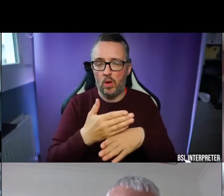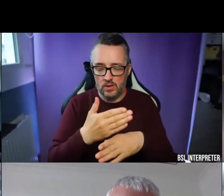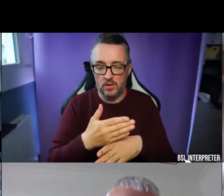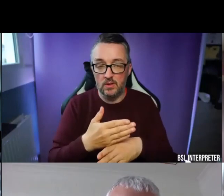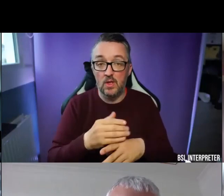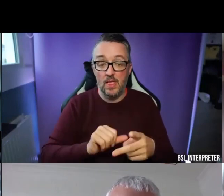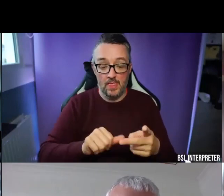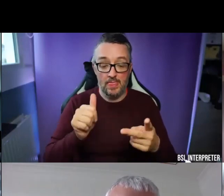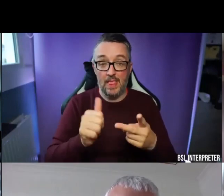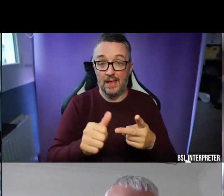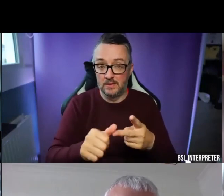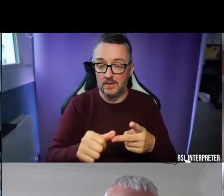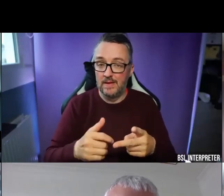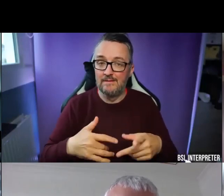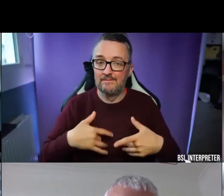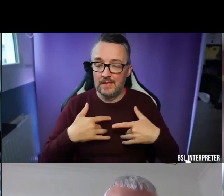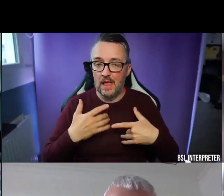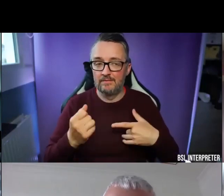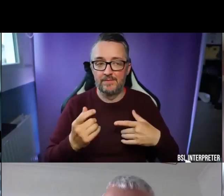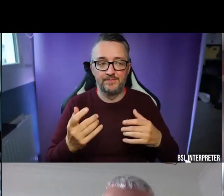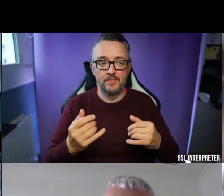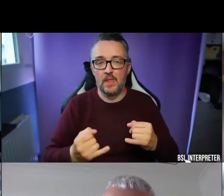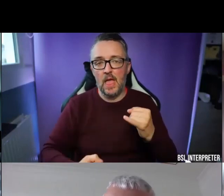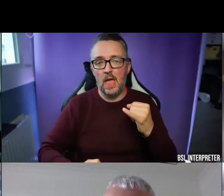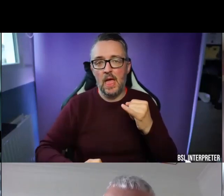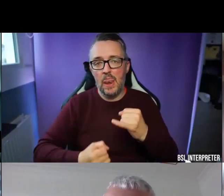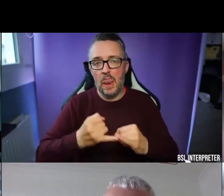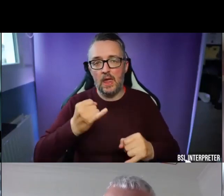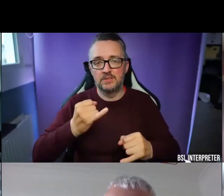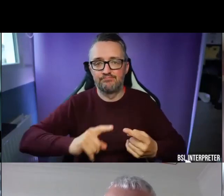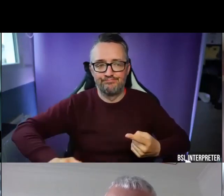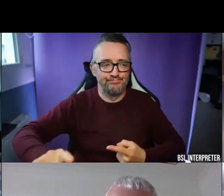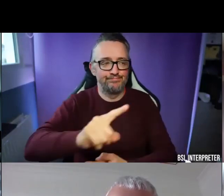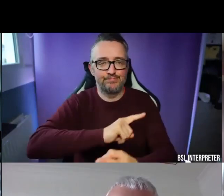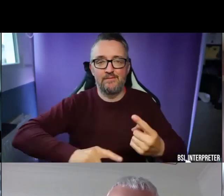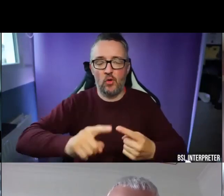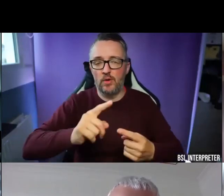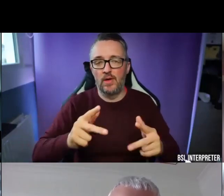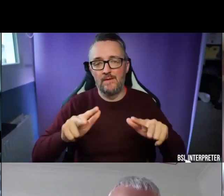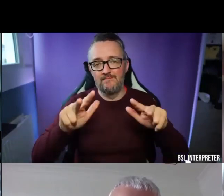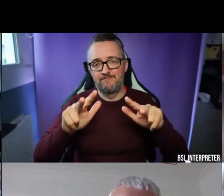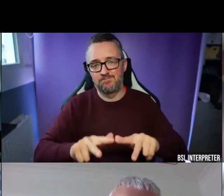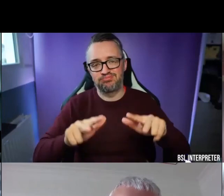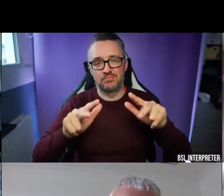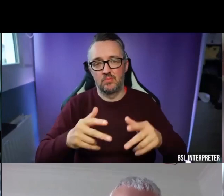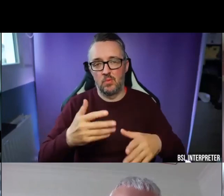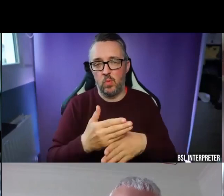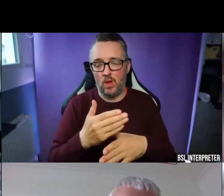a final round of validation work coming through the Disability